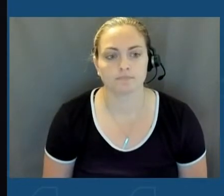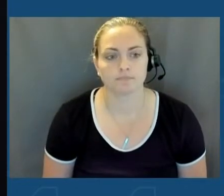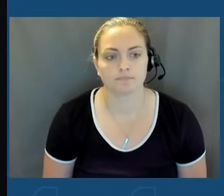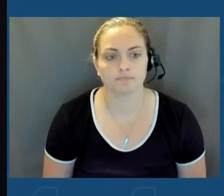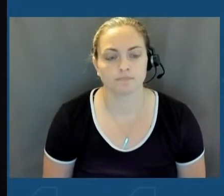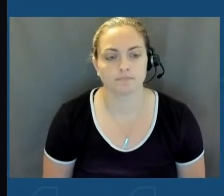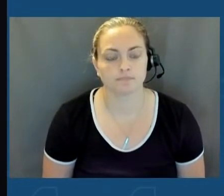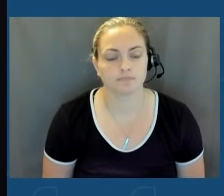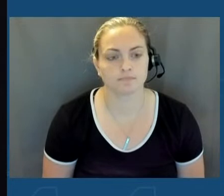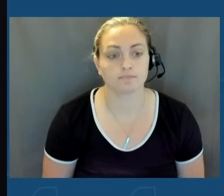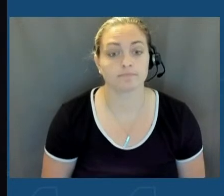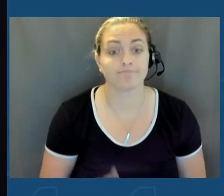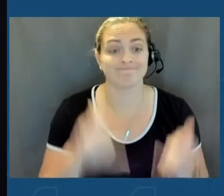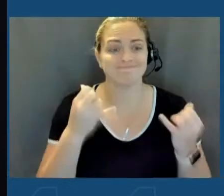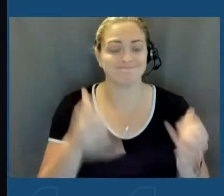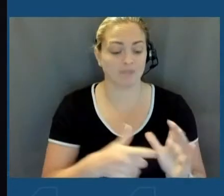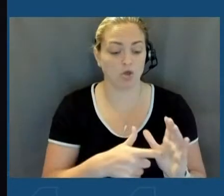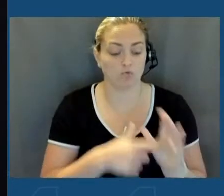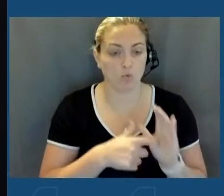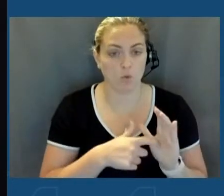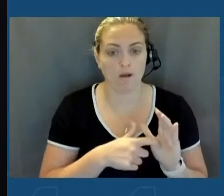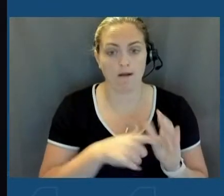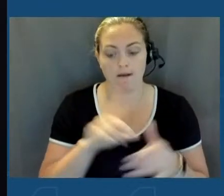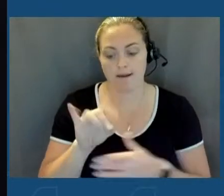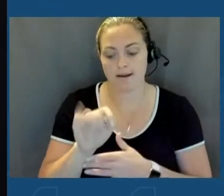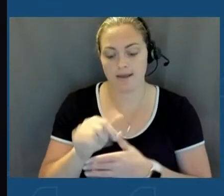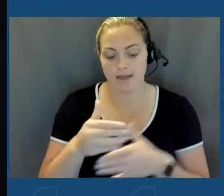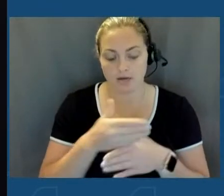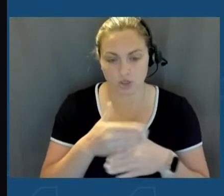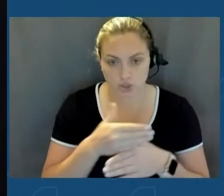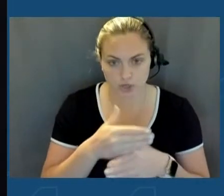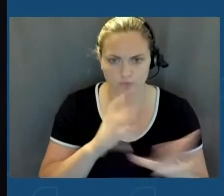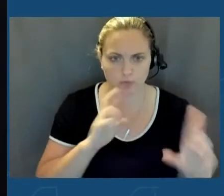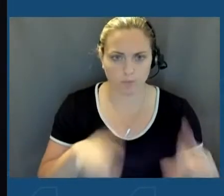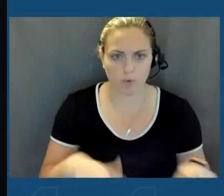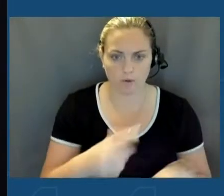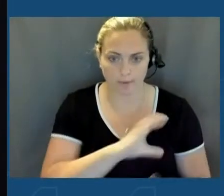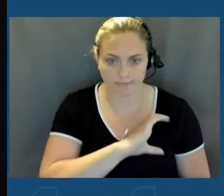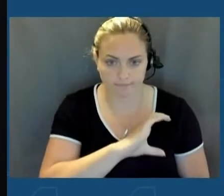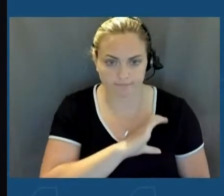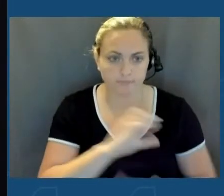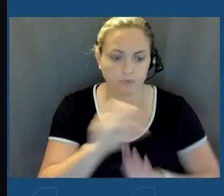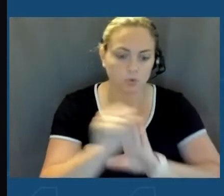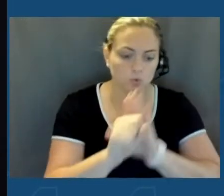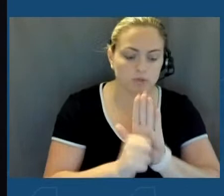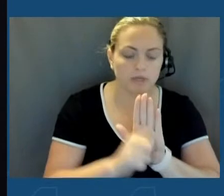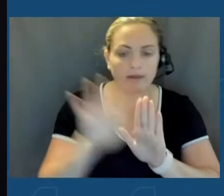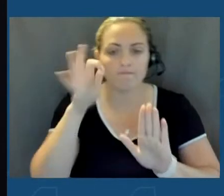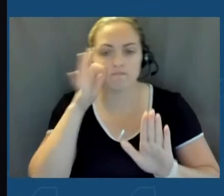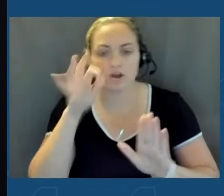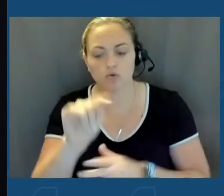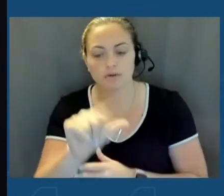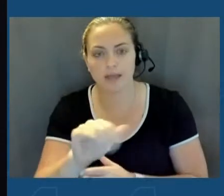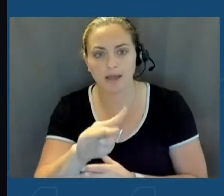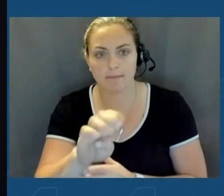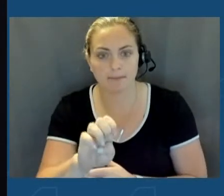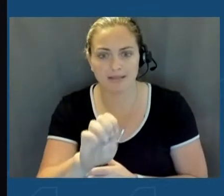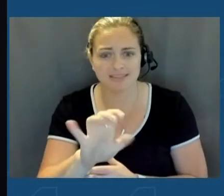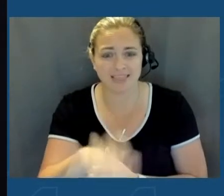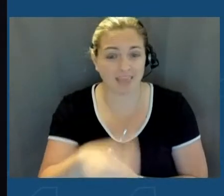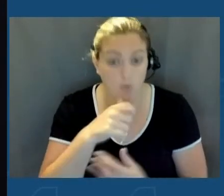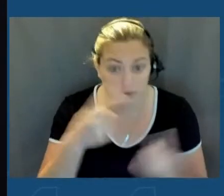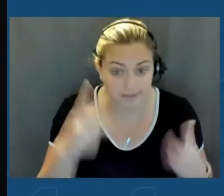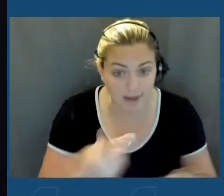And will now require data sharing and reporting by law enforcement to state and federal databases. Believe it or not, that wasn't